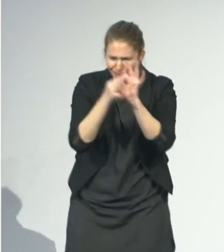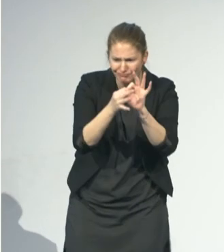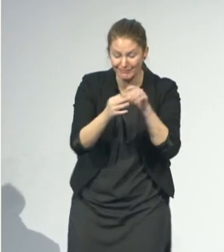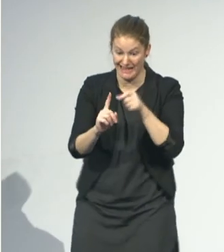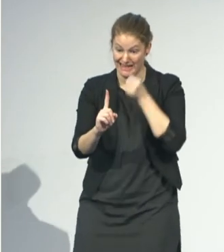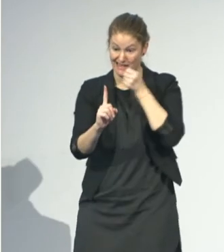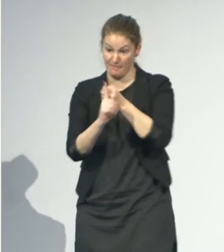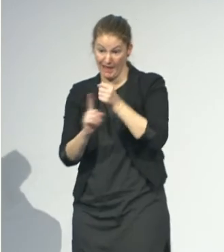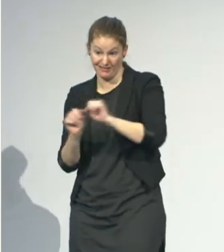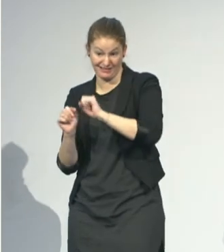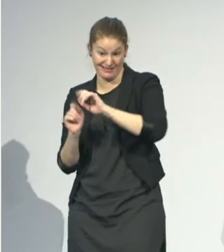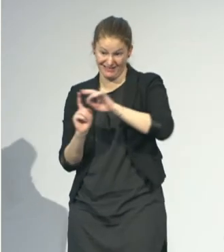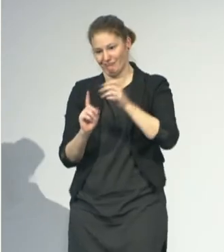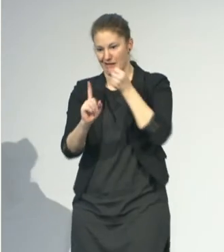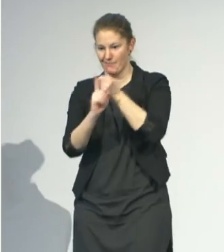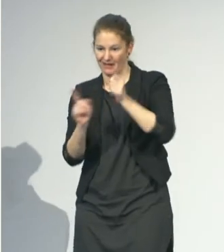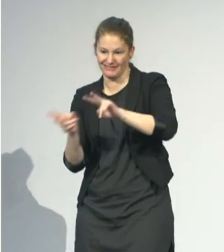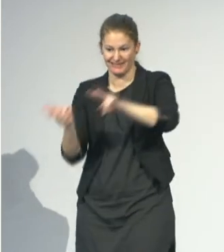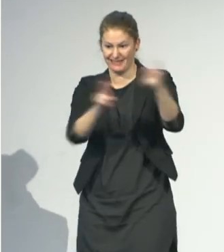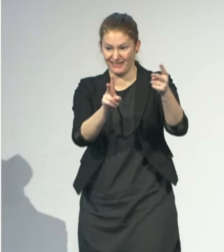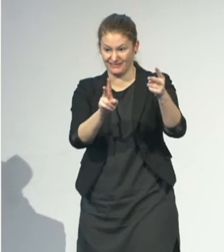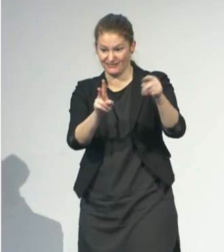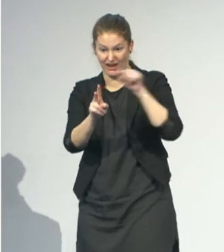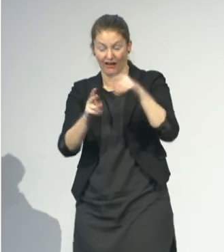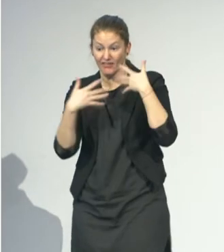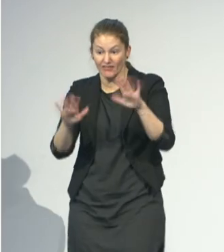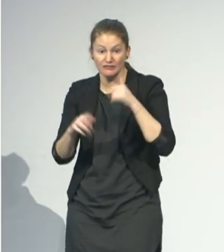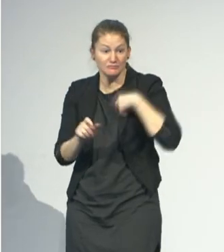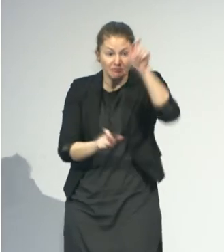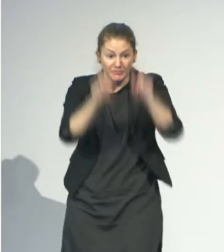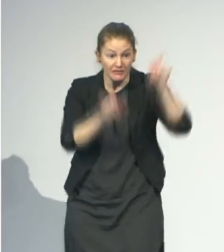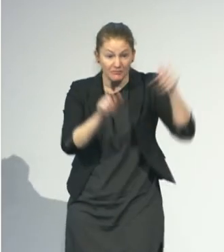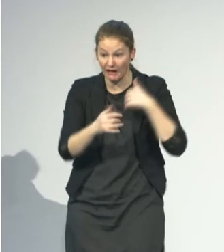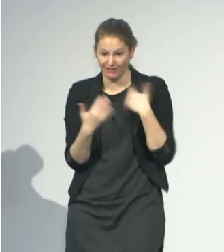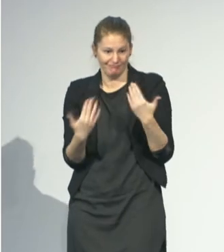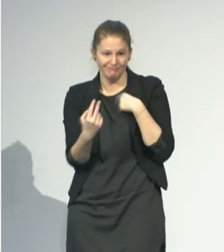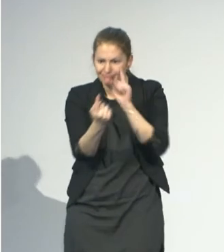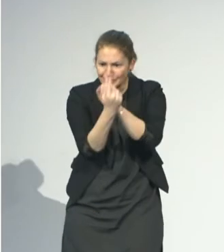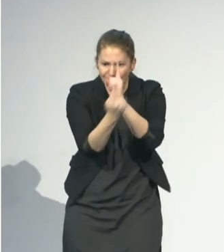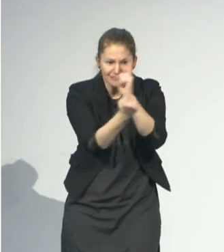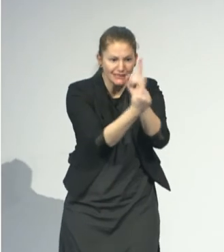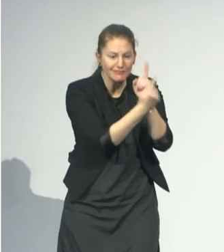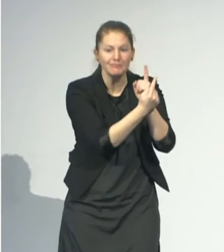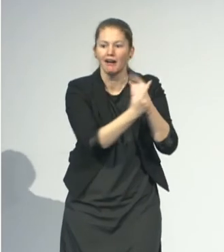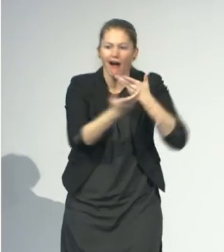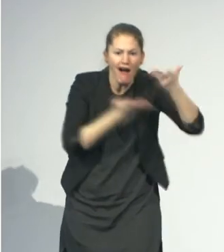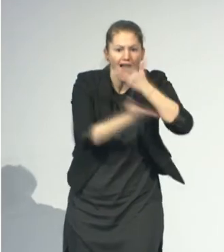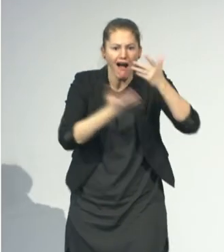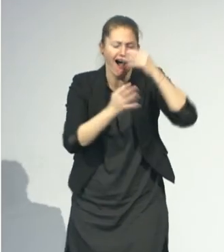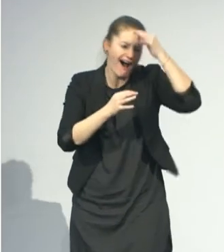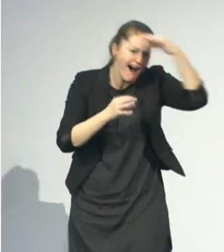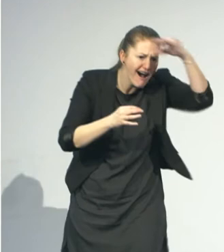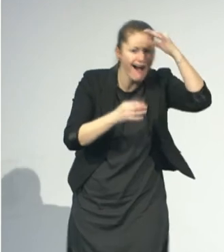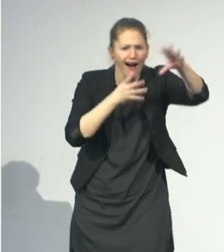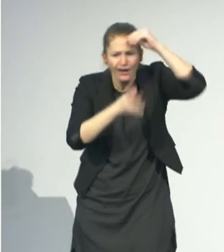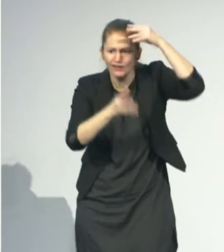and just our like-mindedness, that's the stuff for me that keeps me going. Like, it's the stuff where I go, yes, there's other people that think the way I